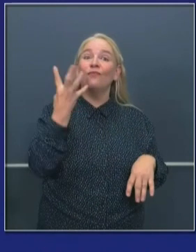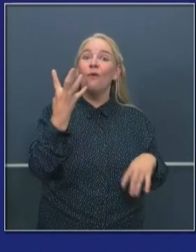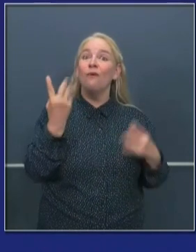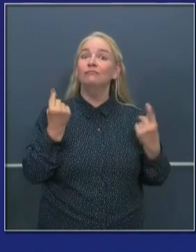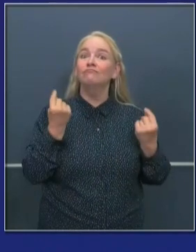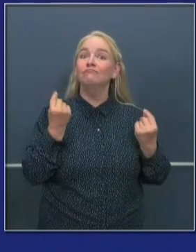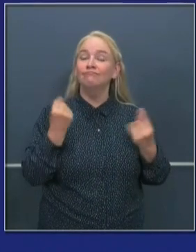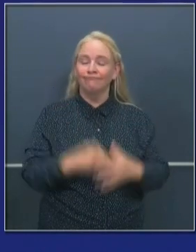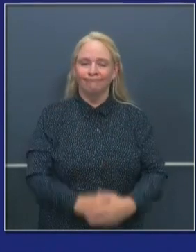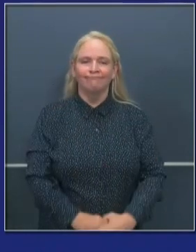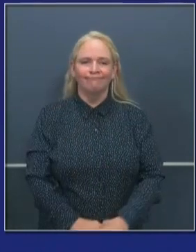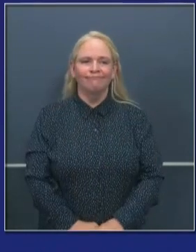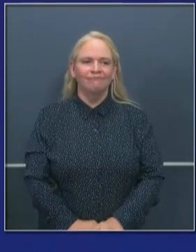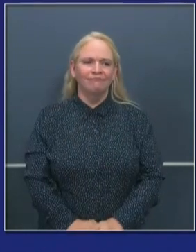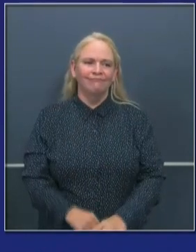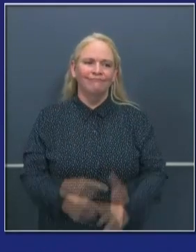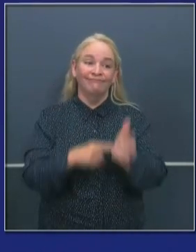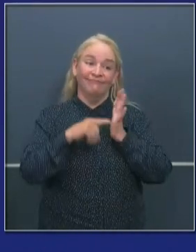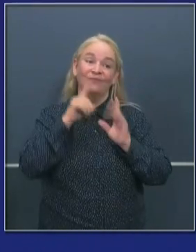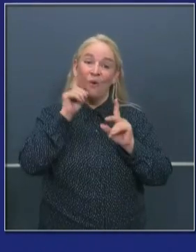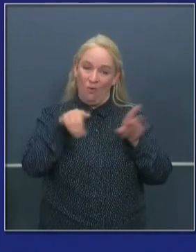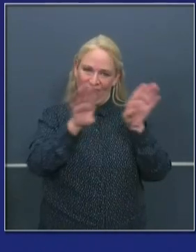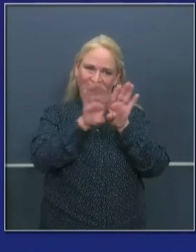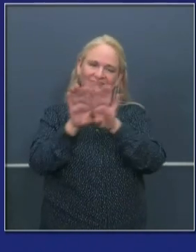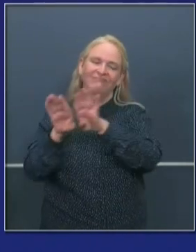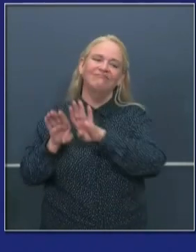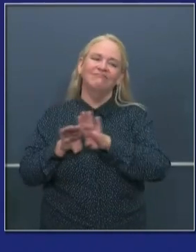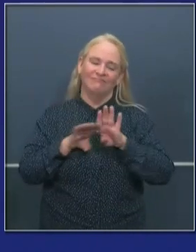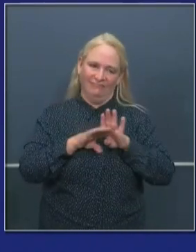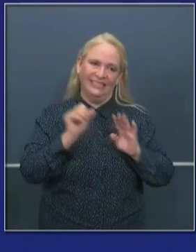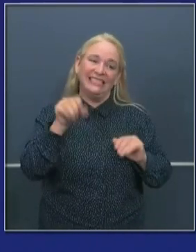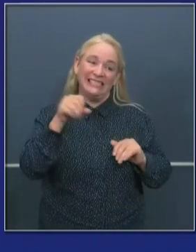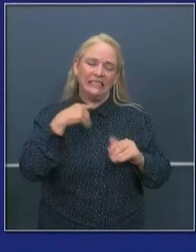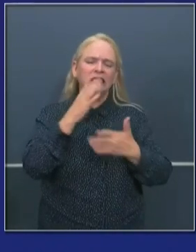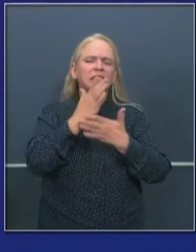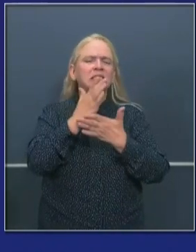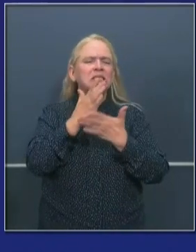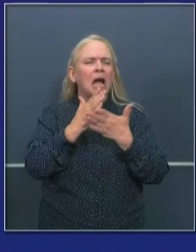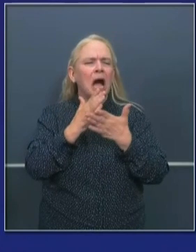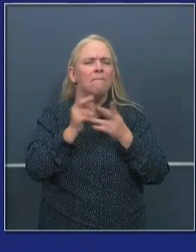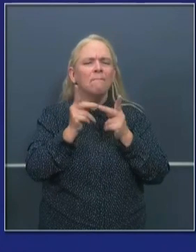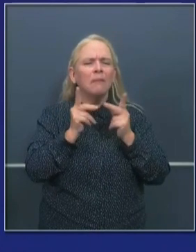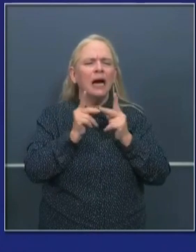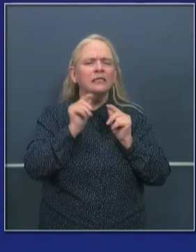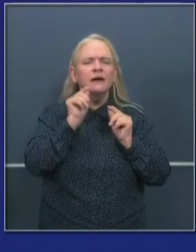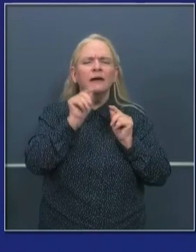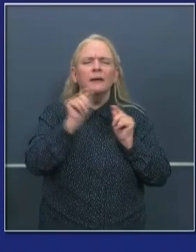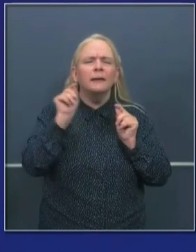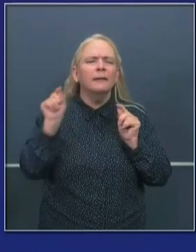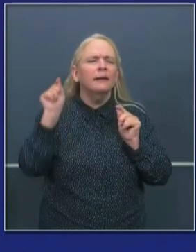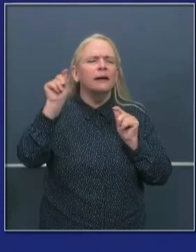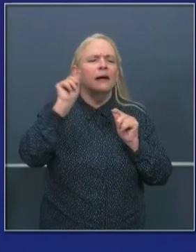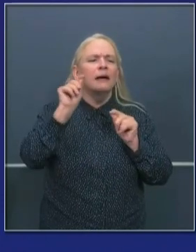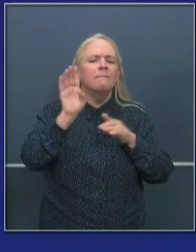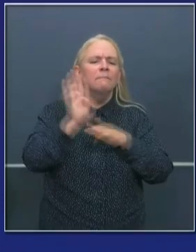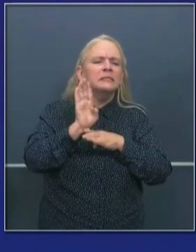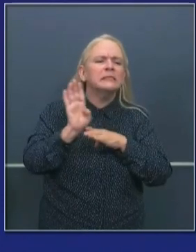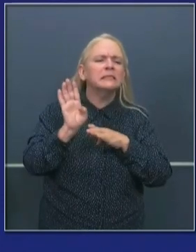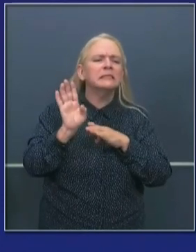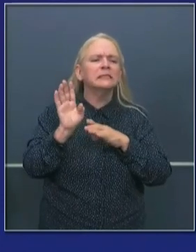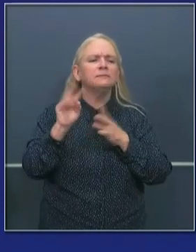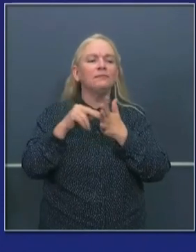mandatory closures as it relates to certain activities within sectors, within businesses.